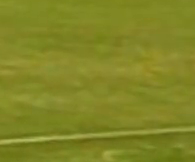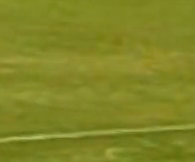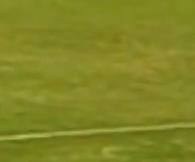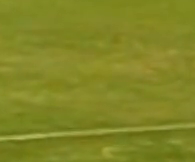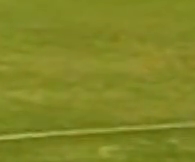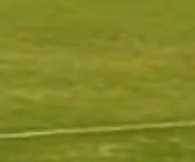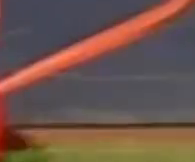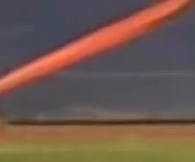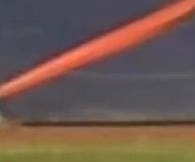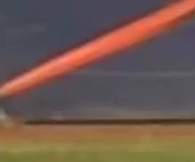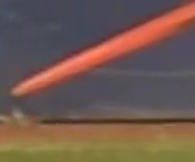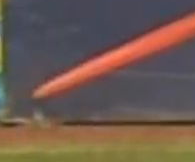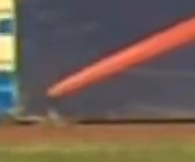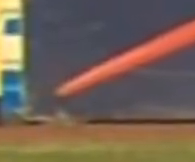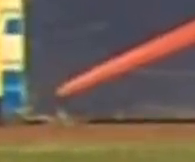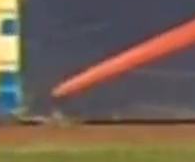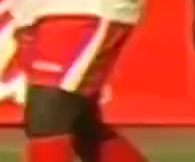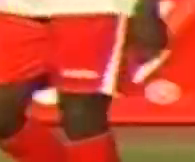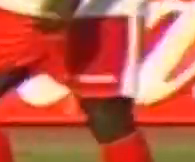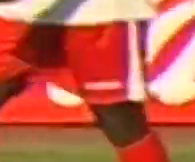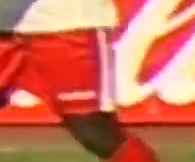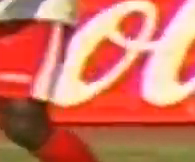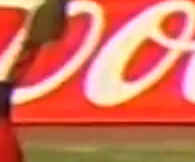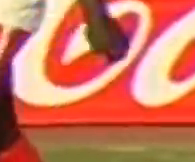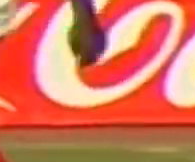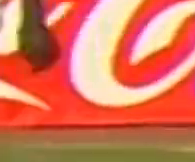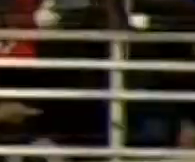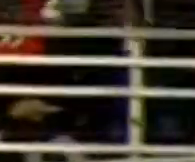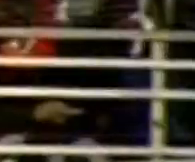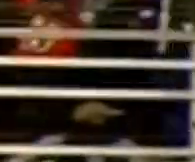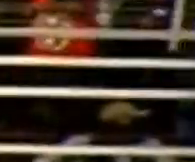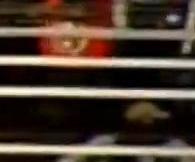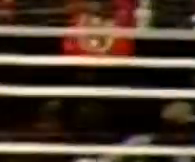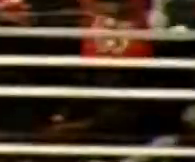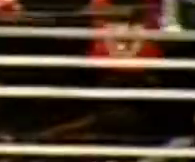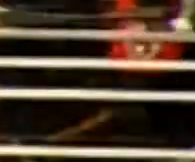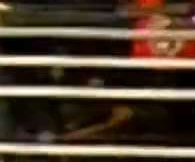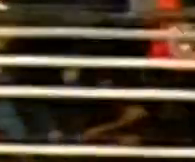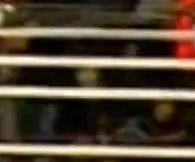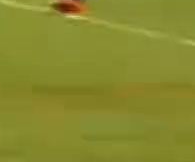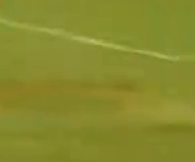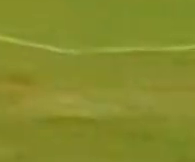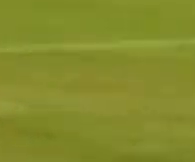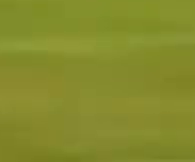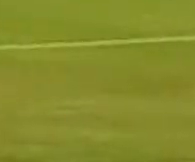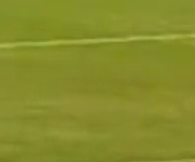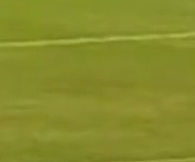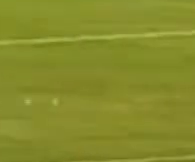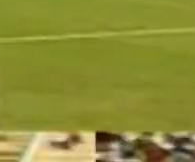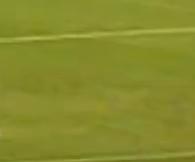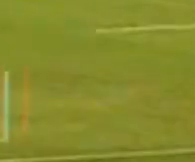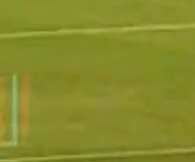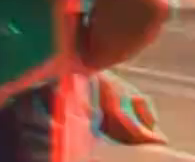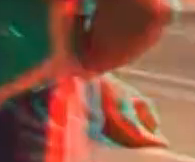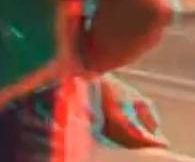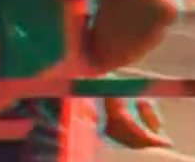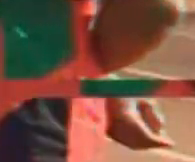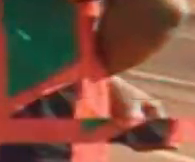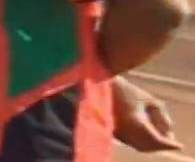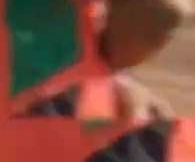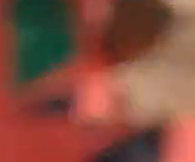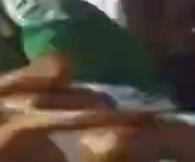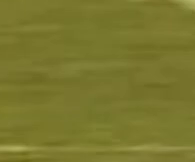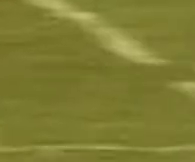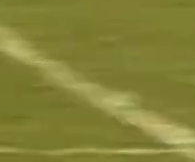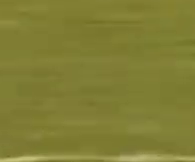goal! Coming on exactly 34 minutes, Johanna Omolo. Watch it live and